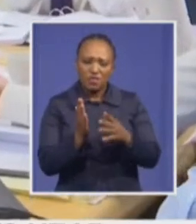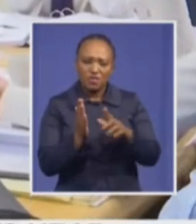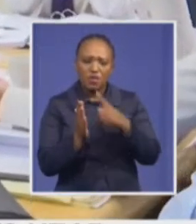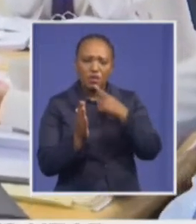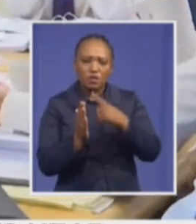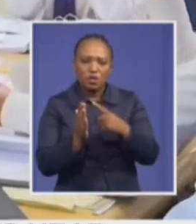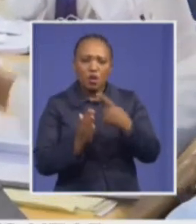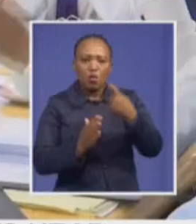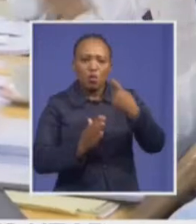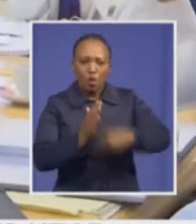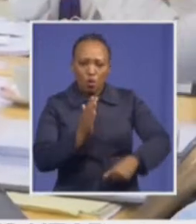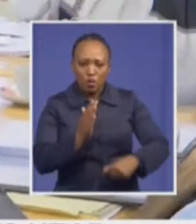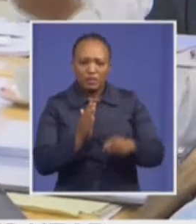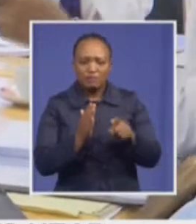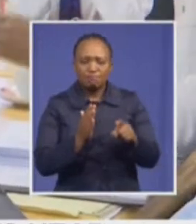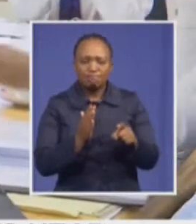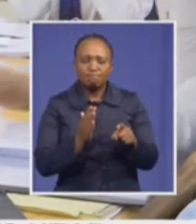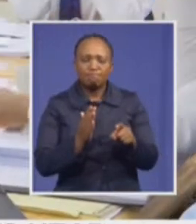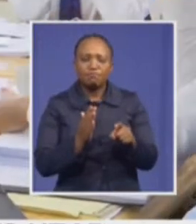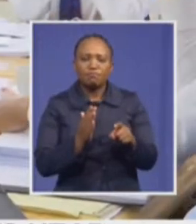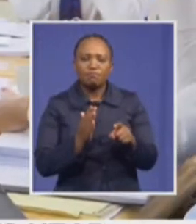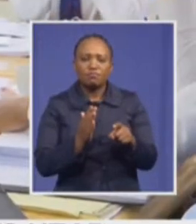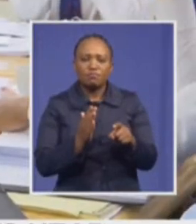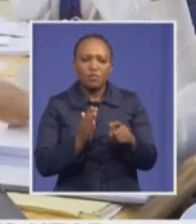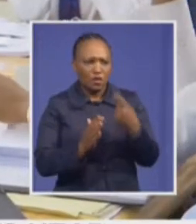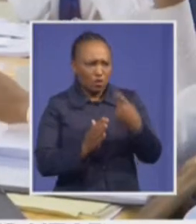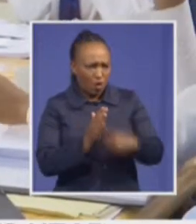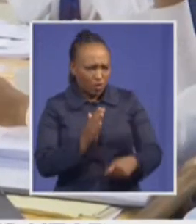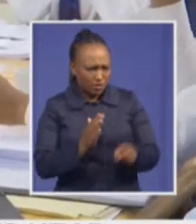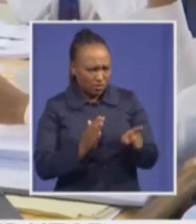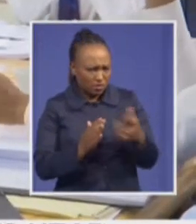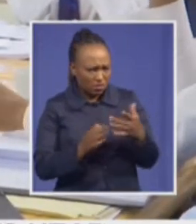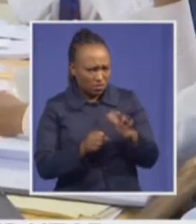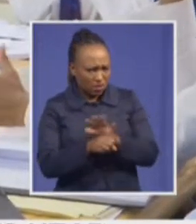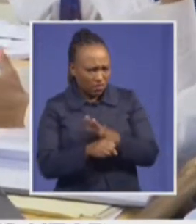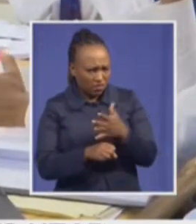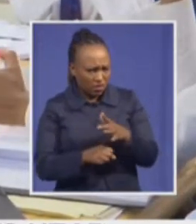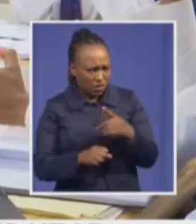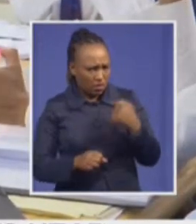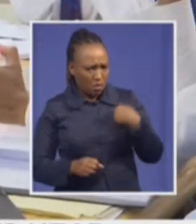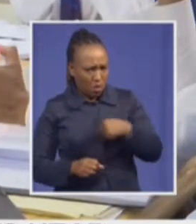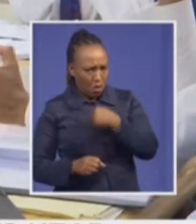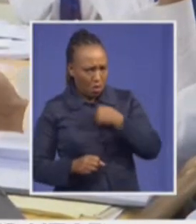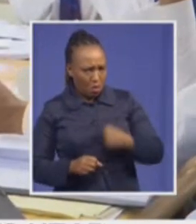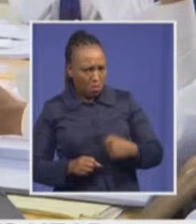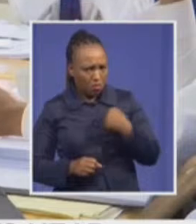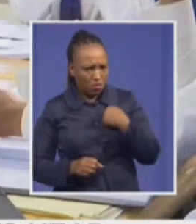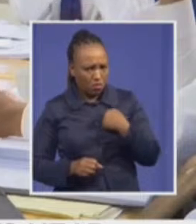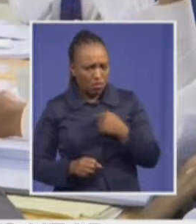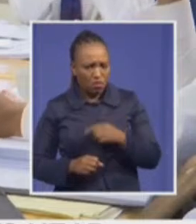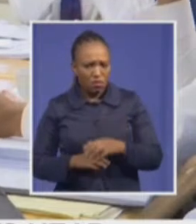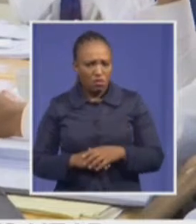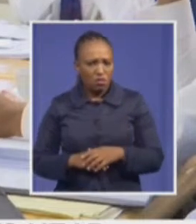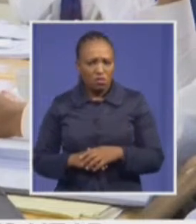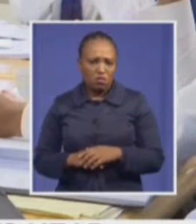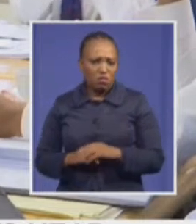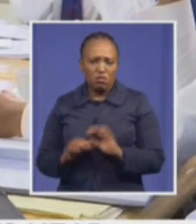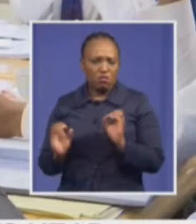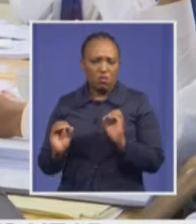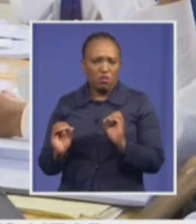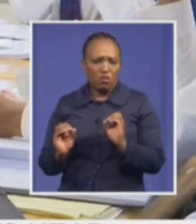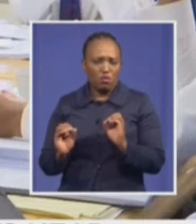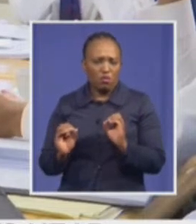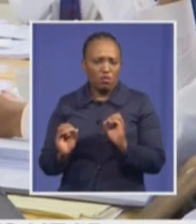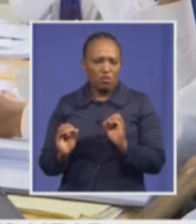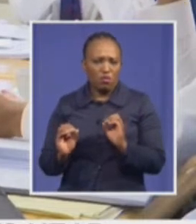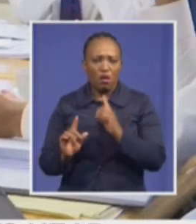Am I wrong? I think the ultimate conclusion is that everybody would go their separate ways. Yes, there was no order as to. There's no order, but somewhere along the line you